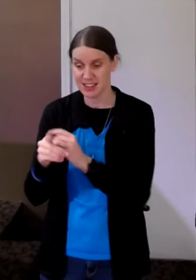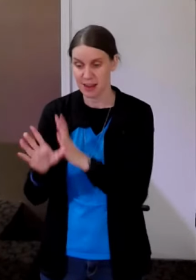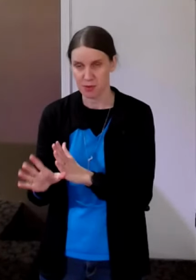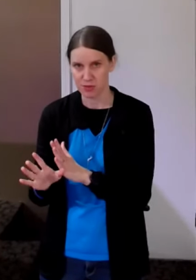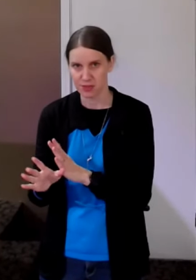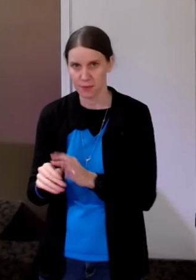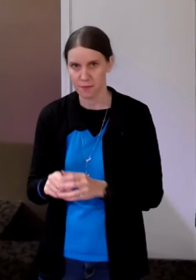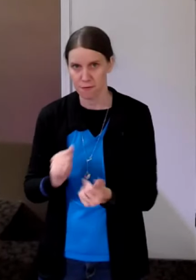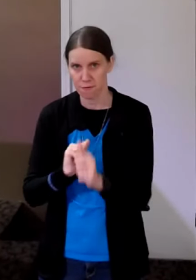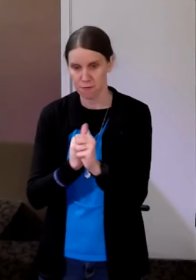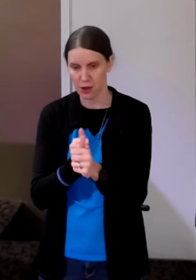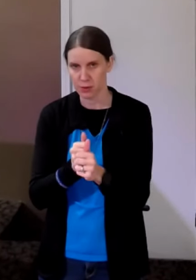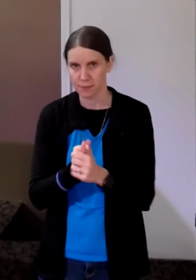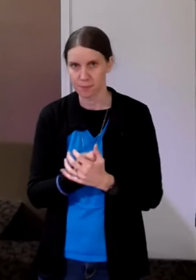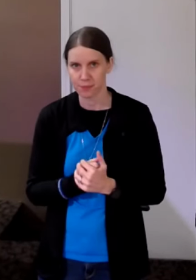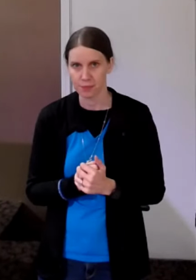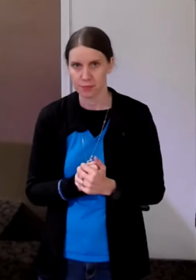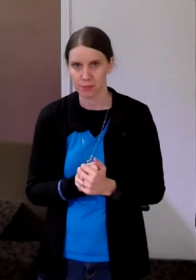say, John, who are you?